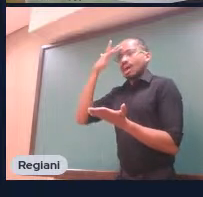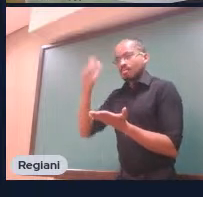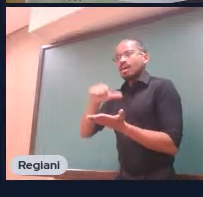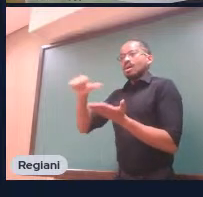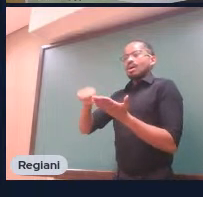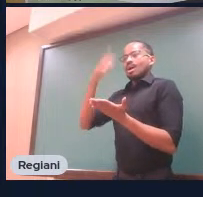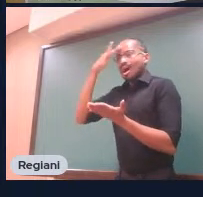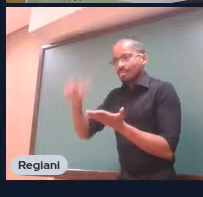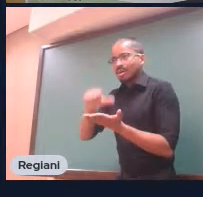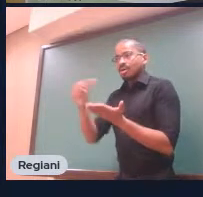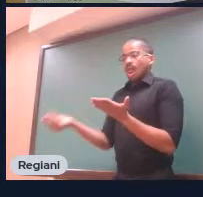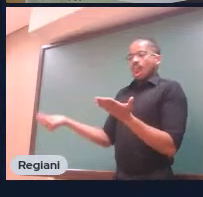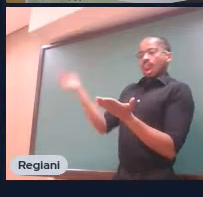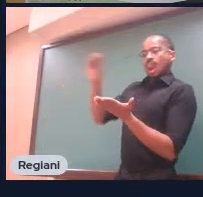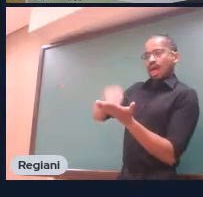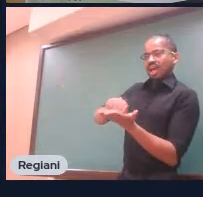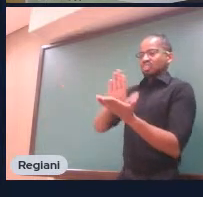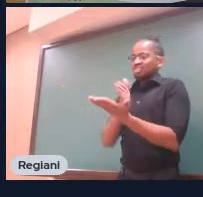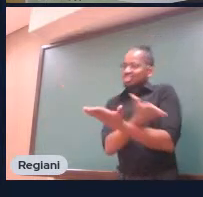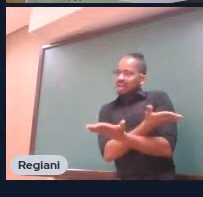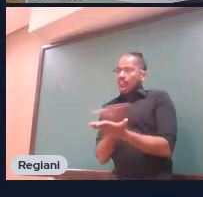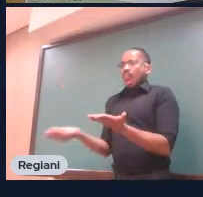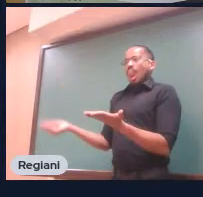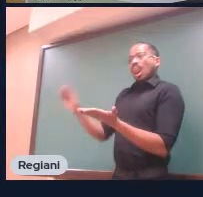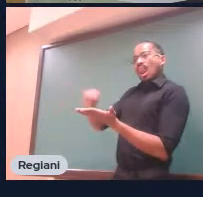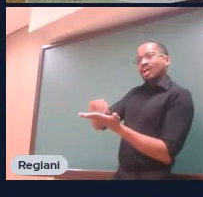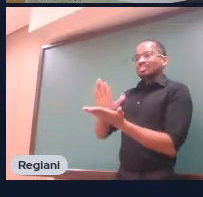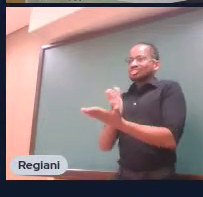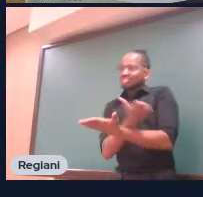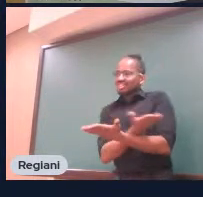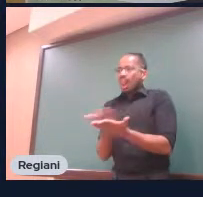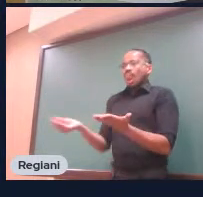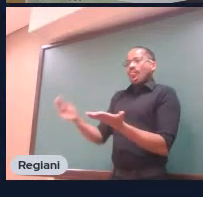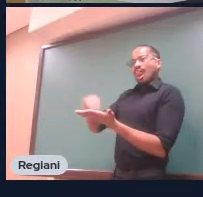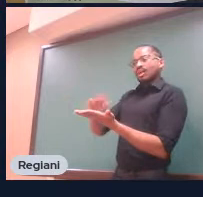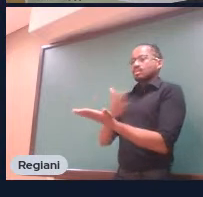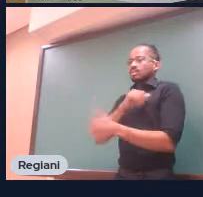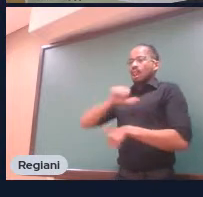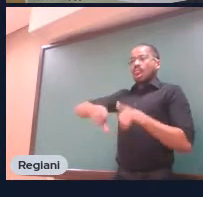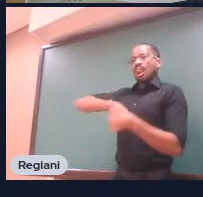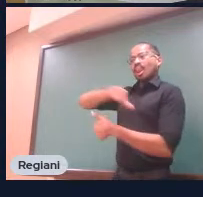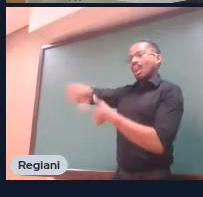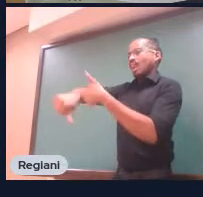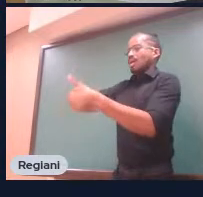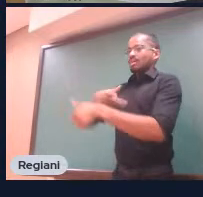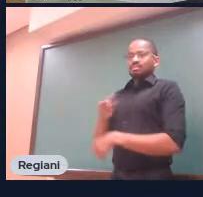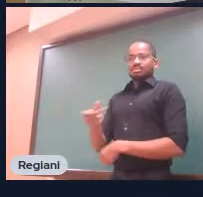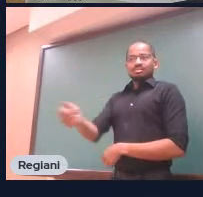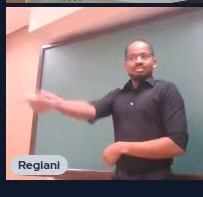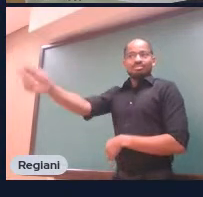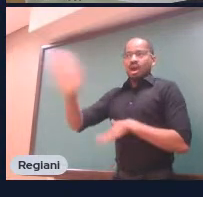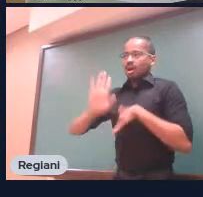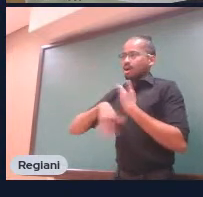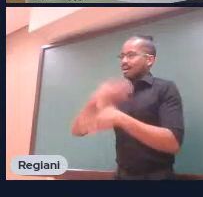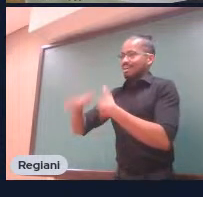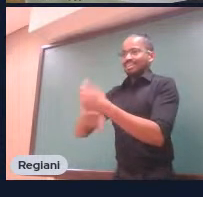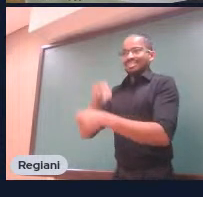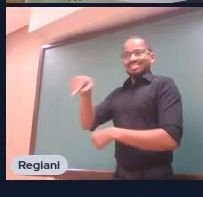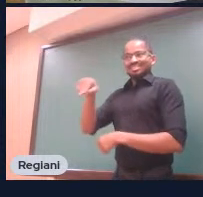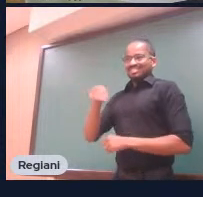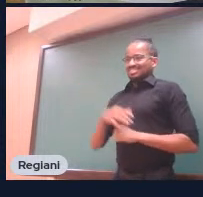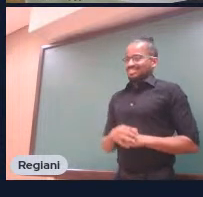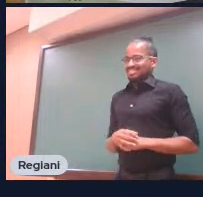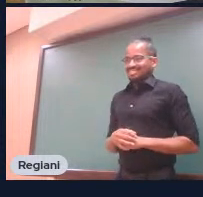not before '98. So yes, Steve Dodd also proposed it, and I had my version in 2010 of the idea of a virtual